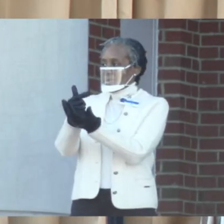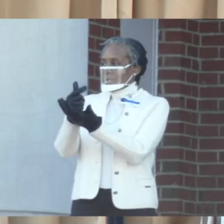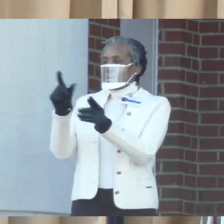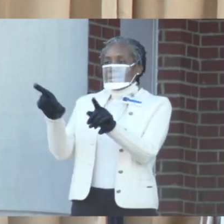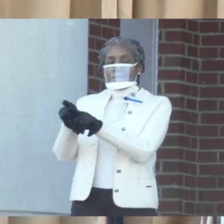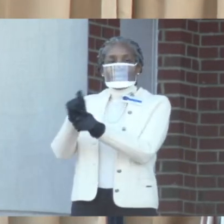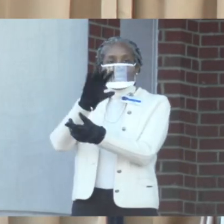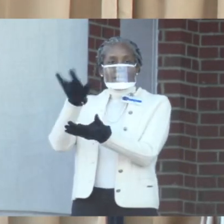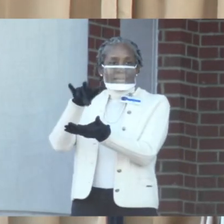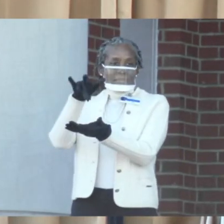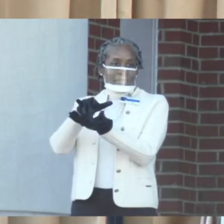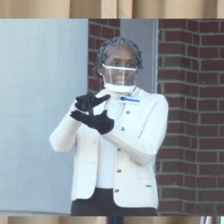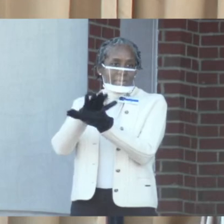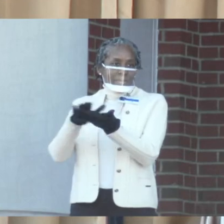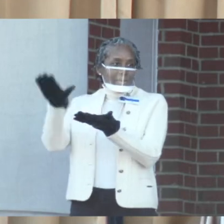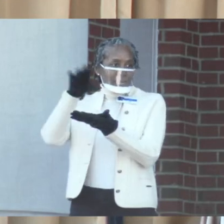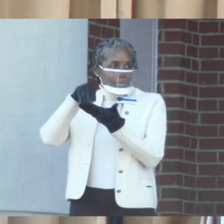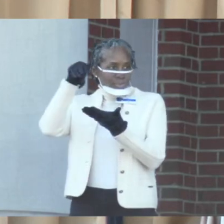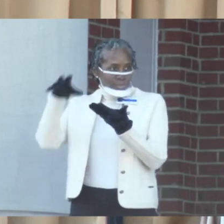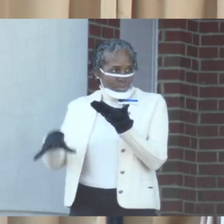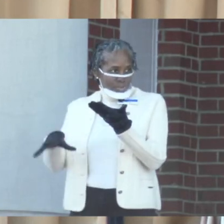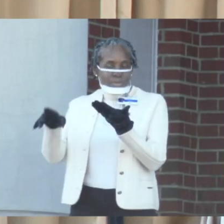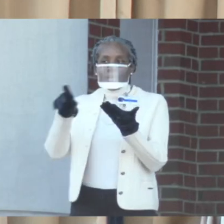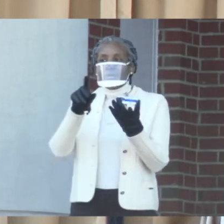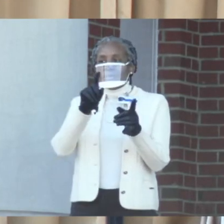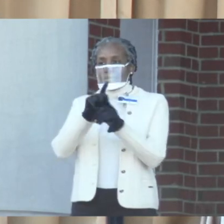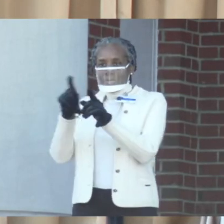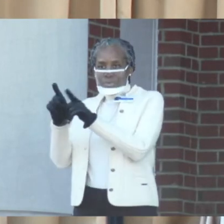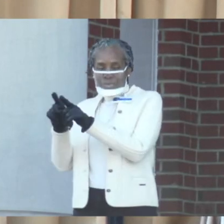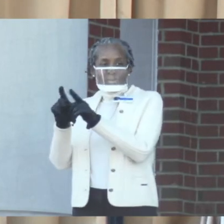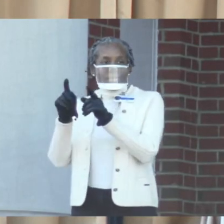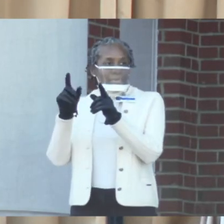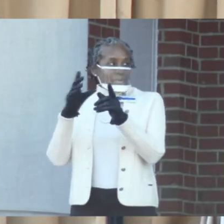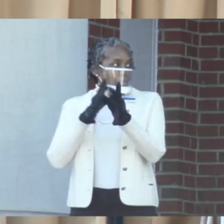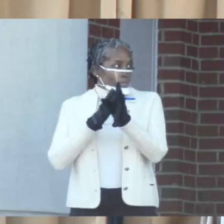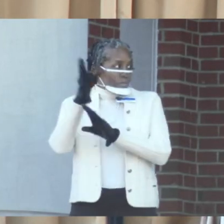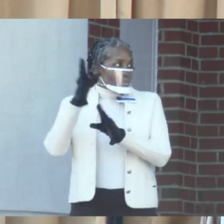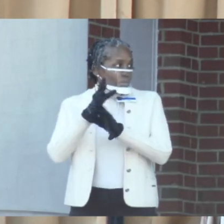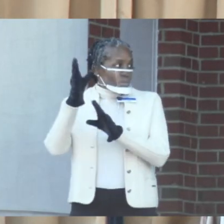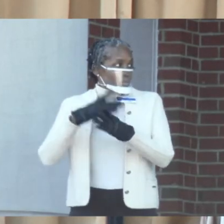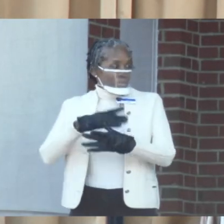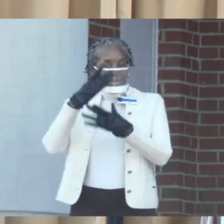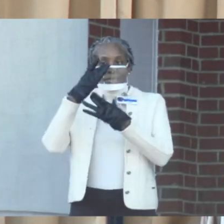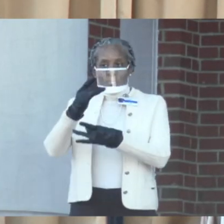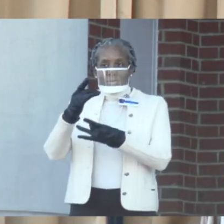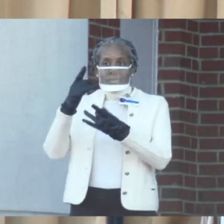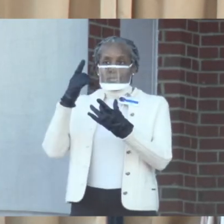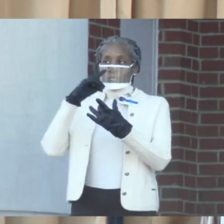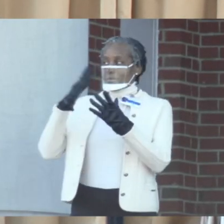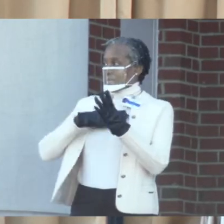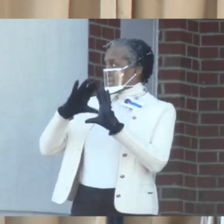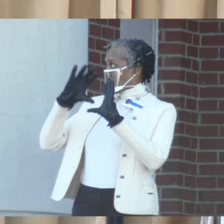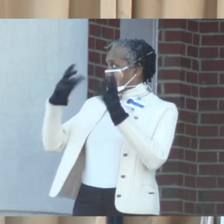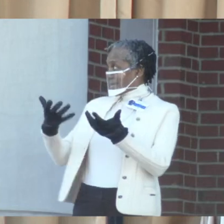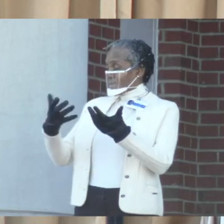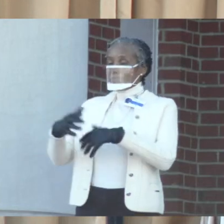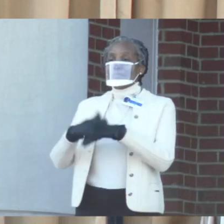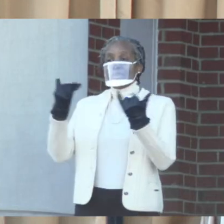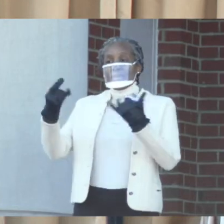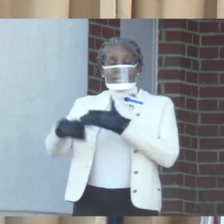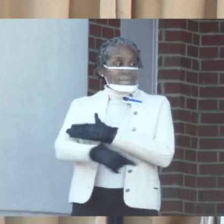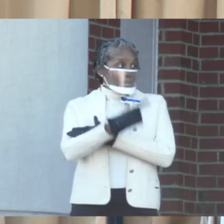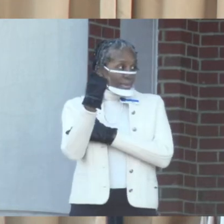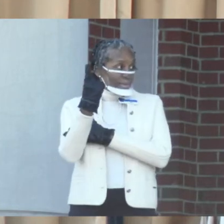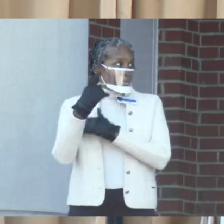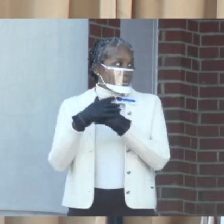student and an associate's student with my, and a transfer student with my associates in arts. Today with